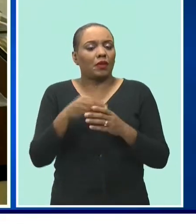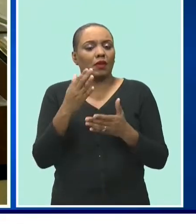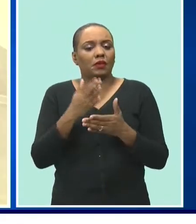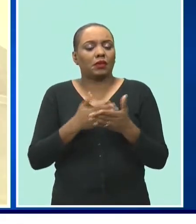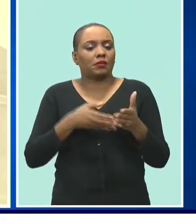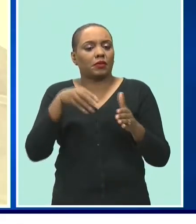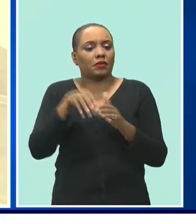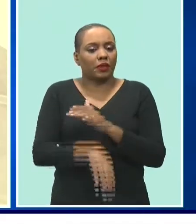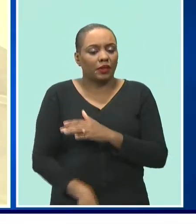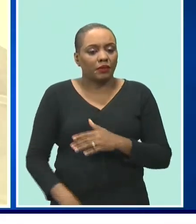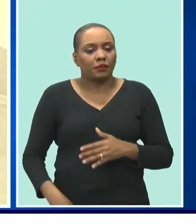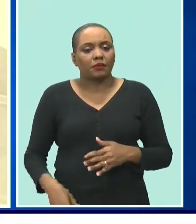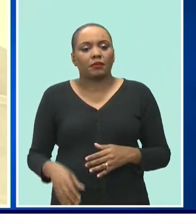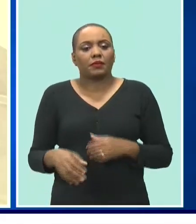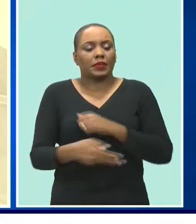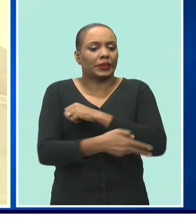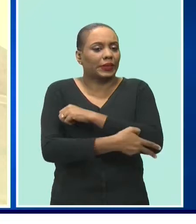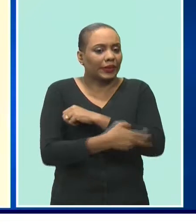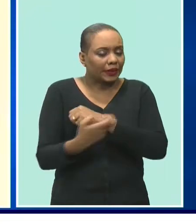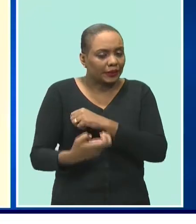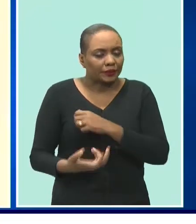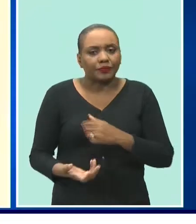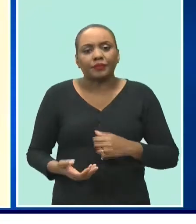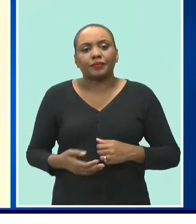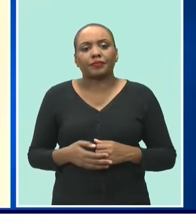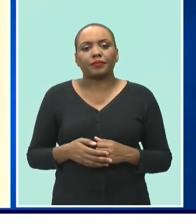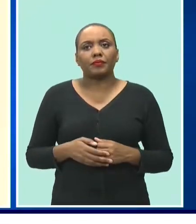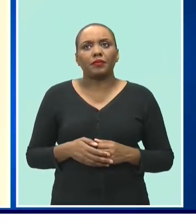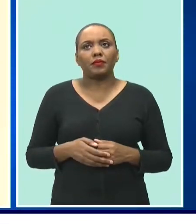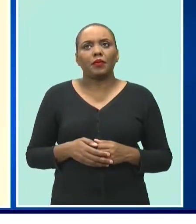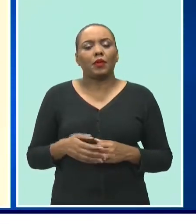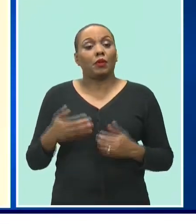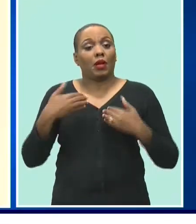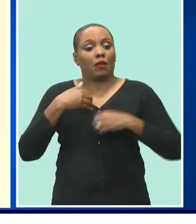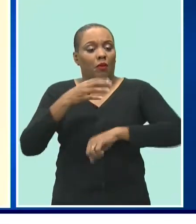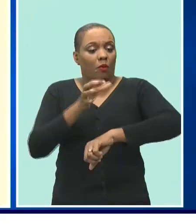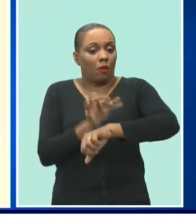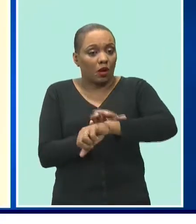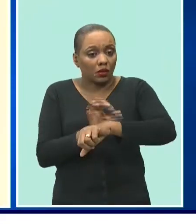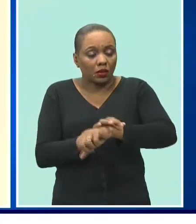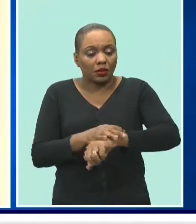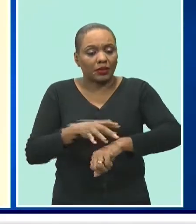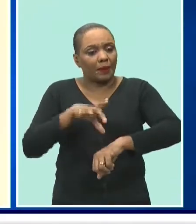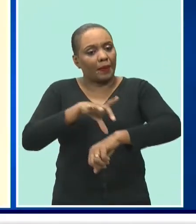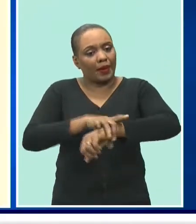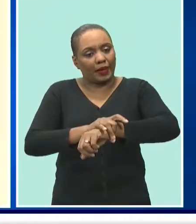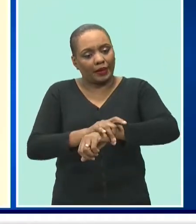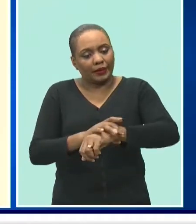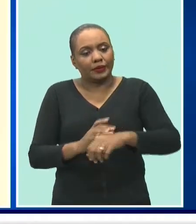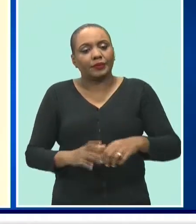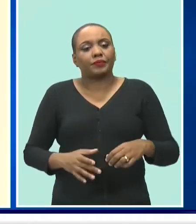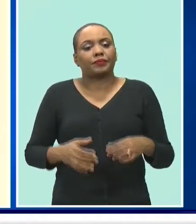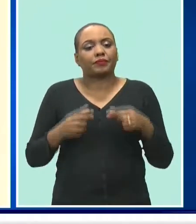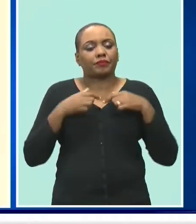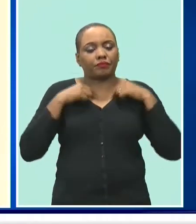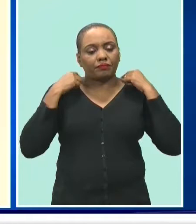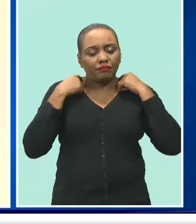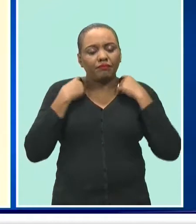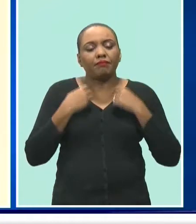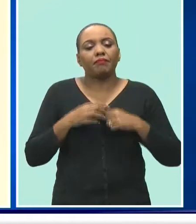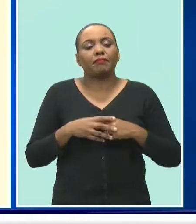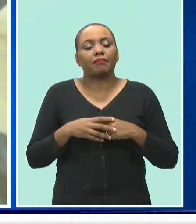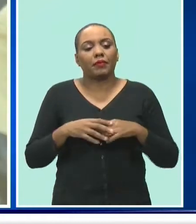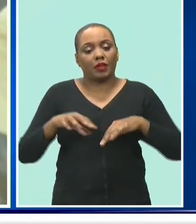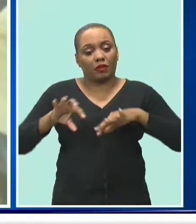as burglaries, thefts and robberies. We have watches, chains, bangles, few cell phones